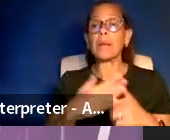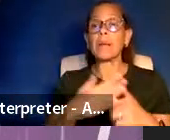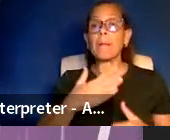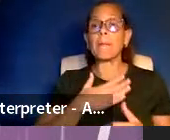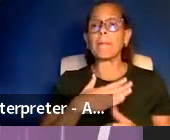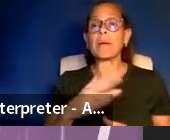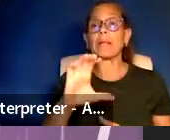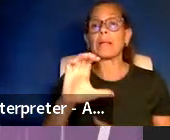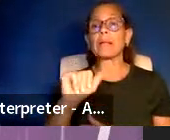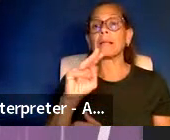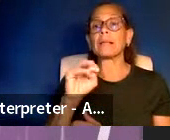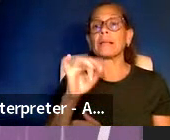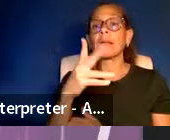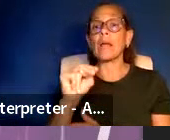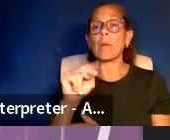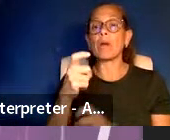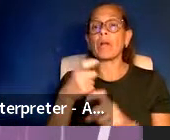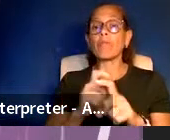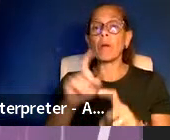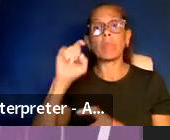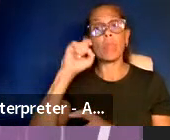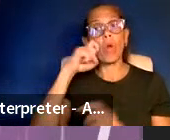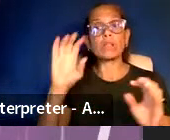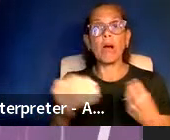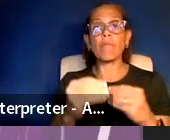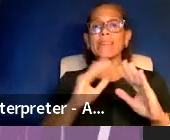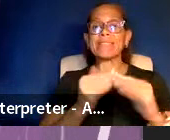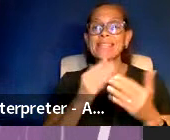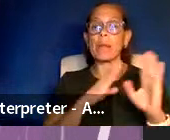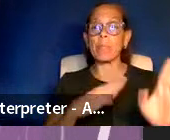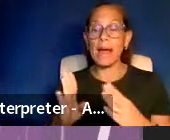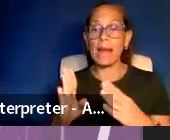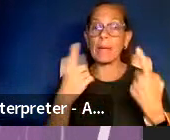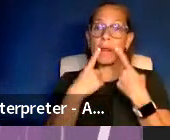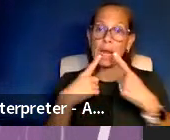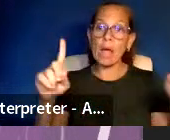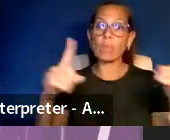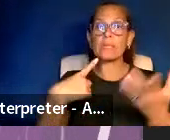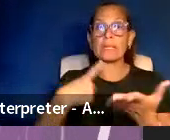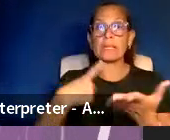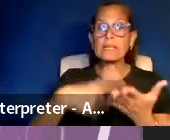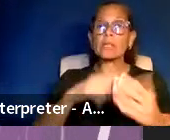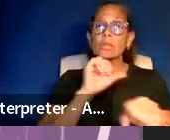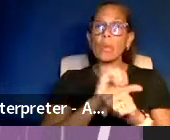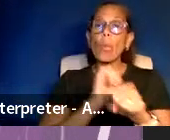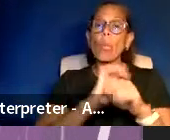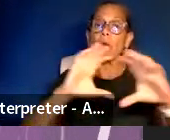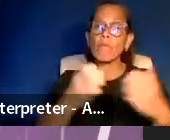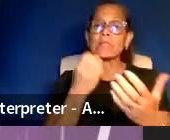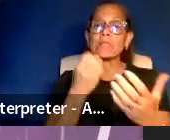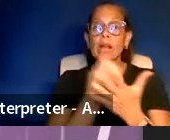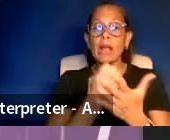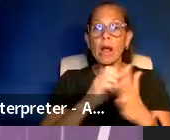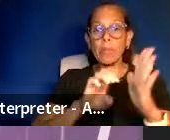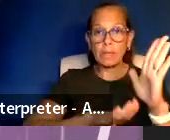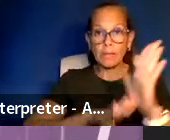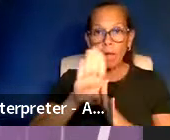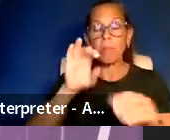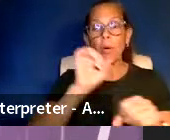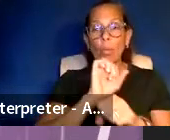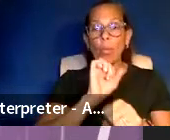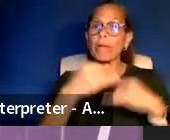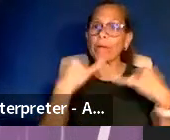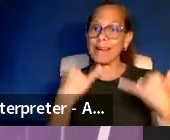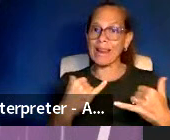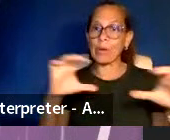Cameron Burrows from the Bronx Office City Planning, and I'm proud to announce and discuss the workforce and economic development work currently being